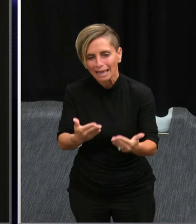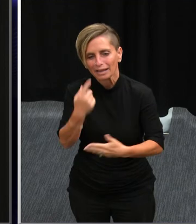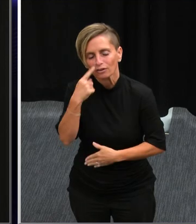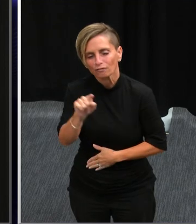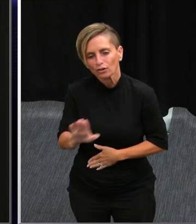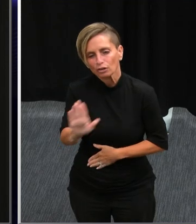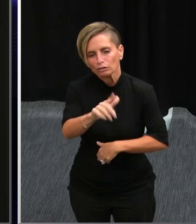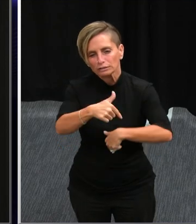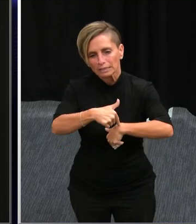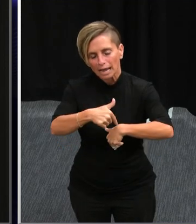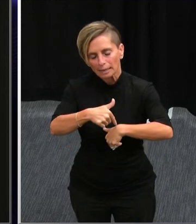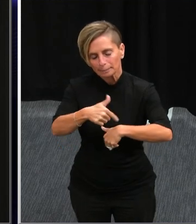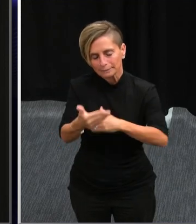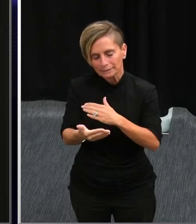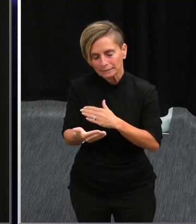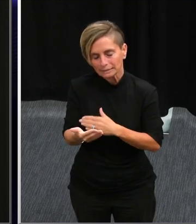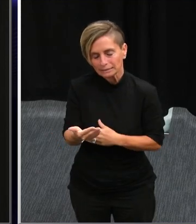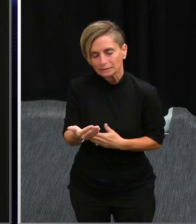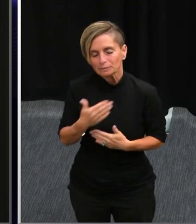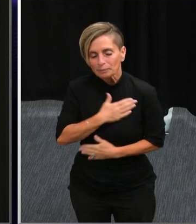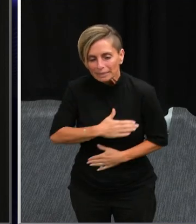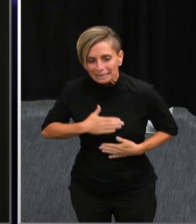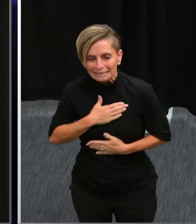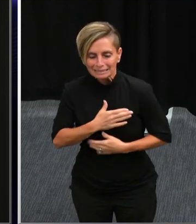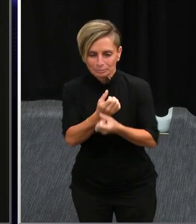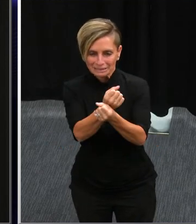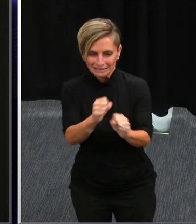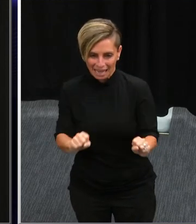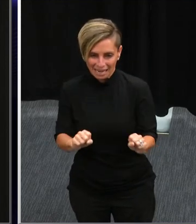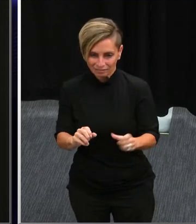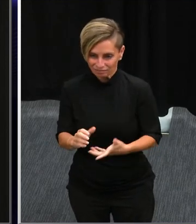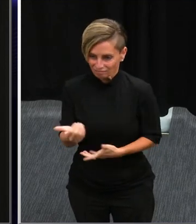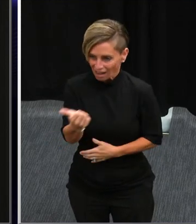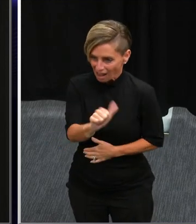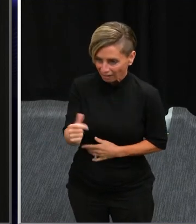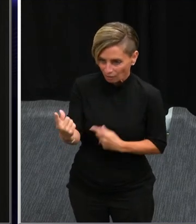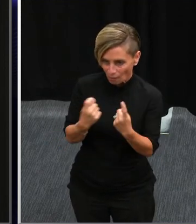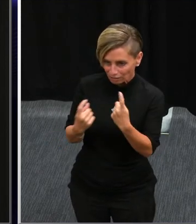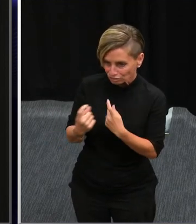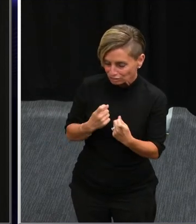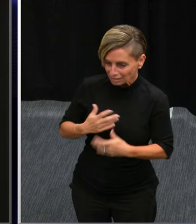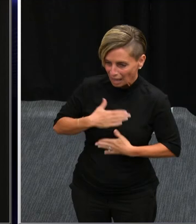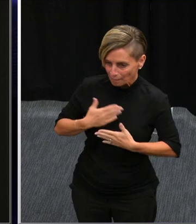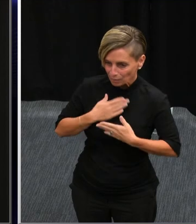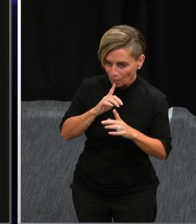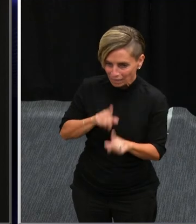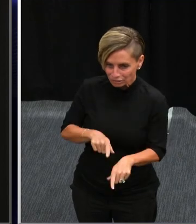safe. Make sure you're checking on your neighbors, and if there are any questions, we're happy to answer them.